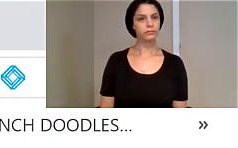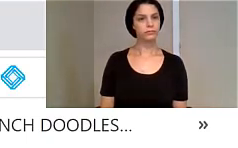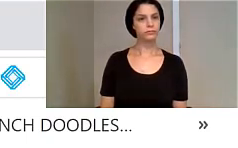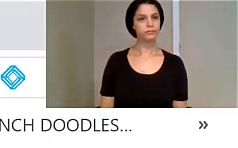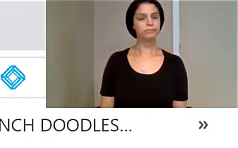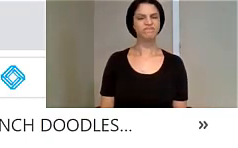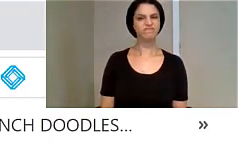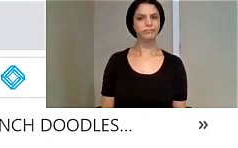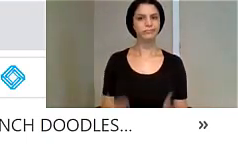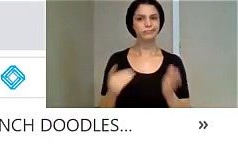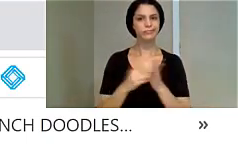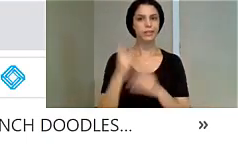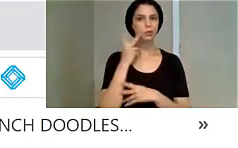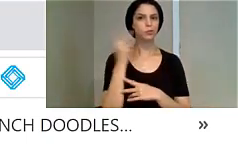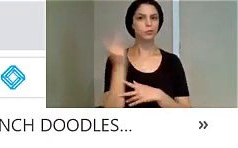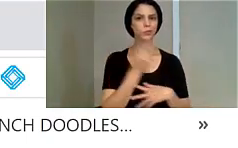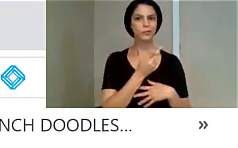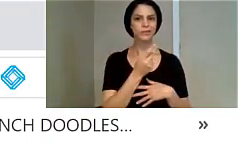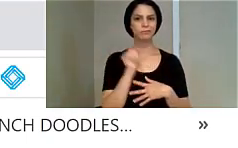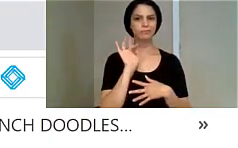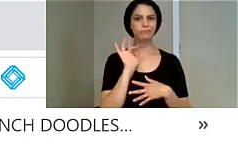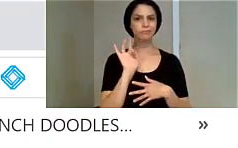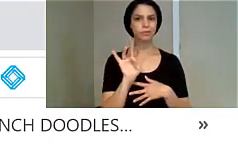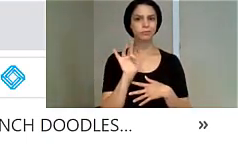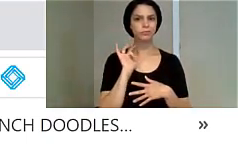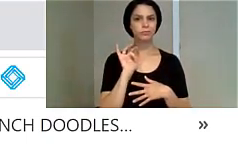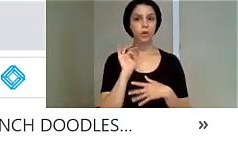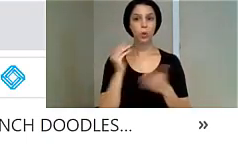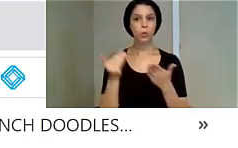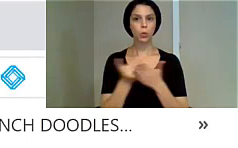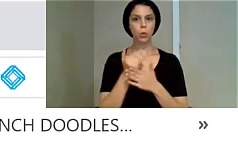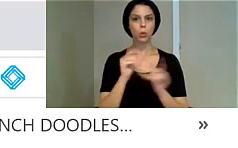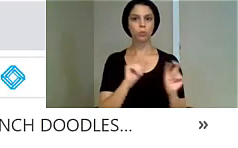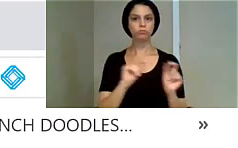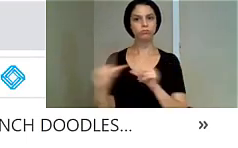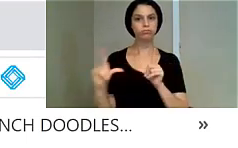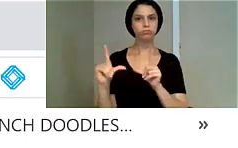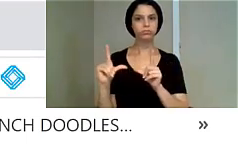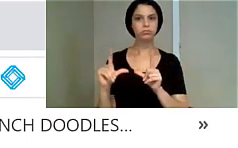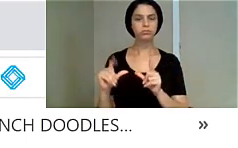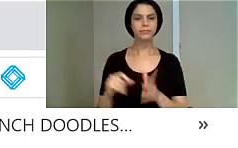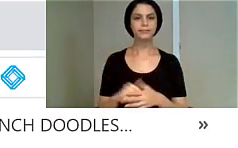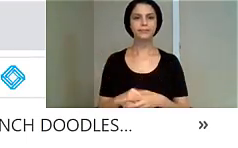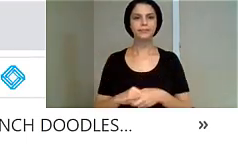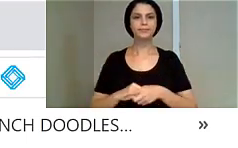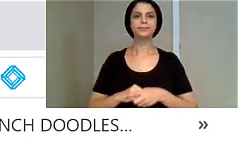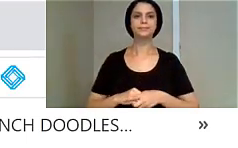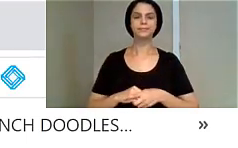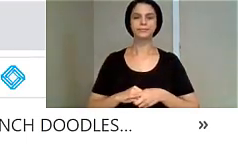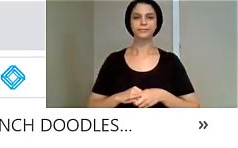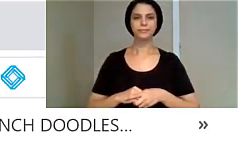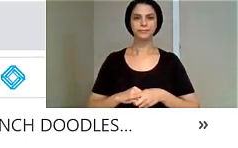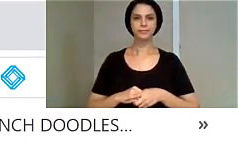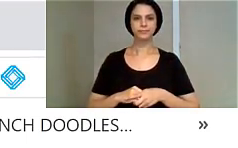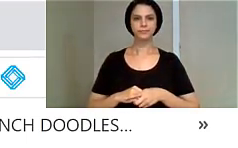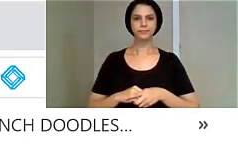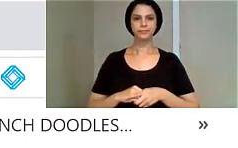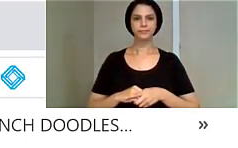And again, here's that button I'm going to click on. That'll give me a new window right next to my course and load this CAMI